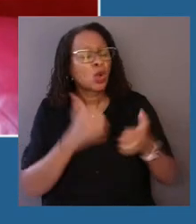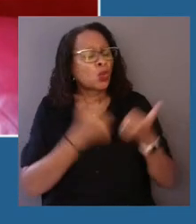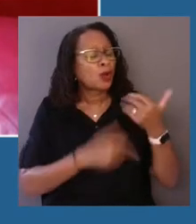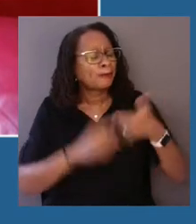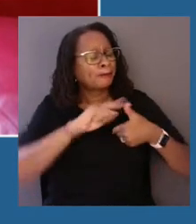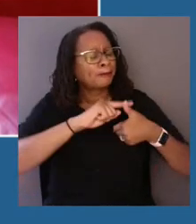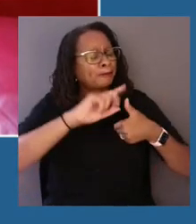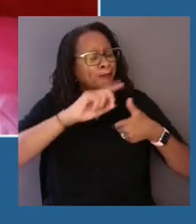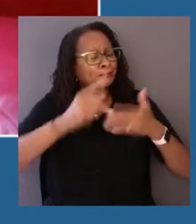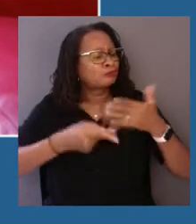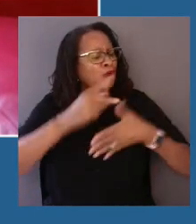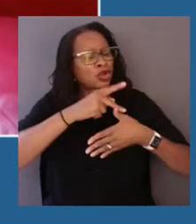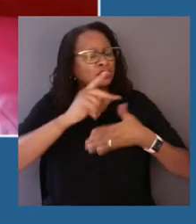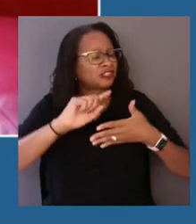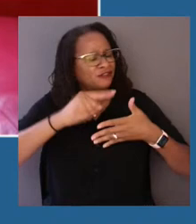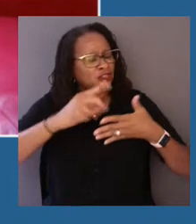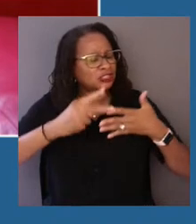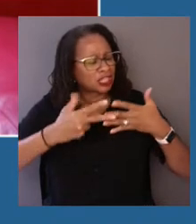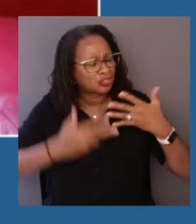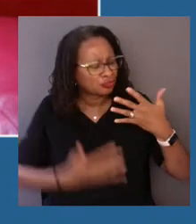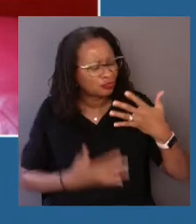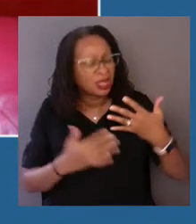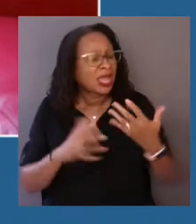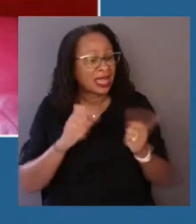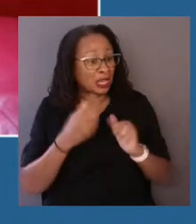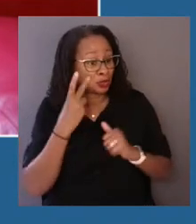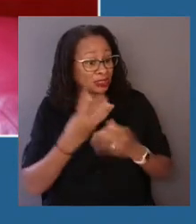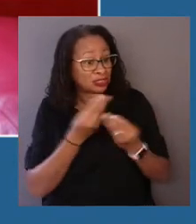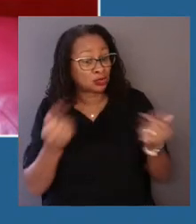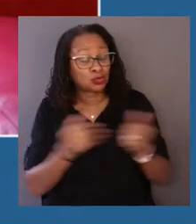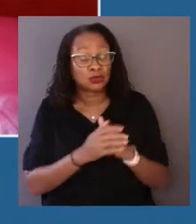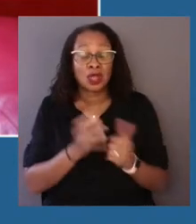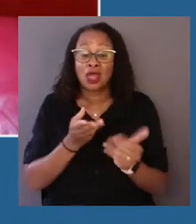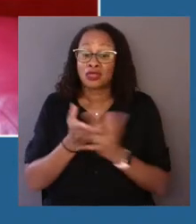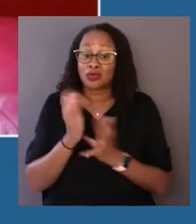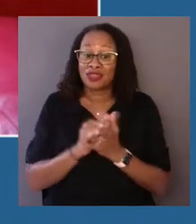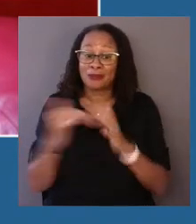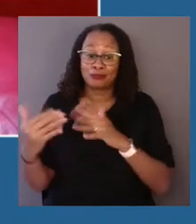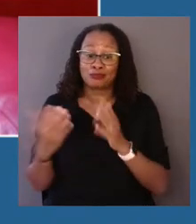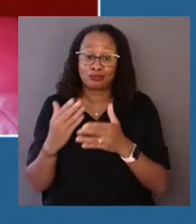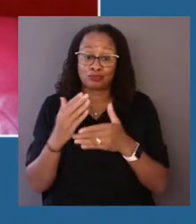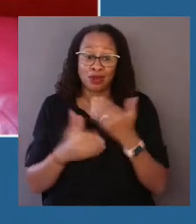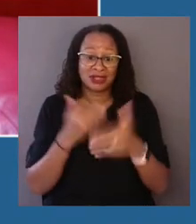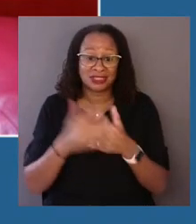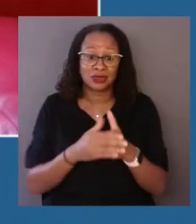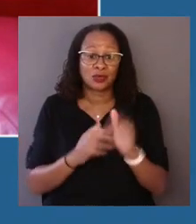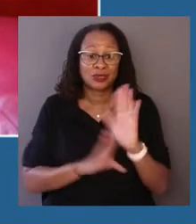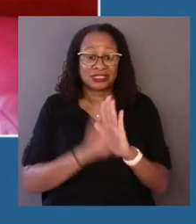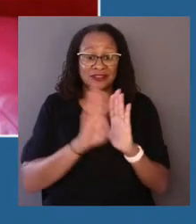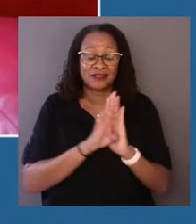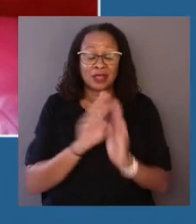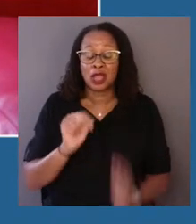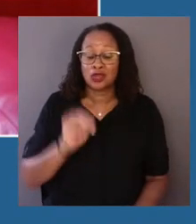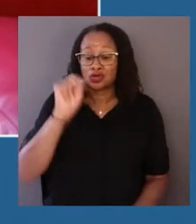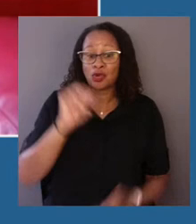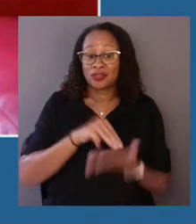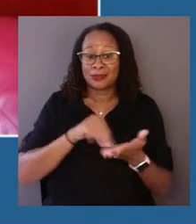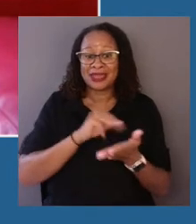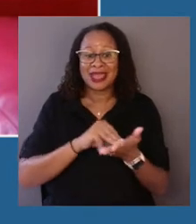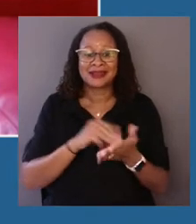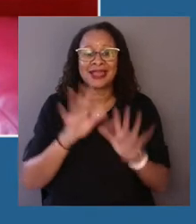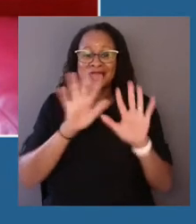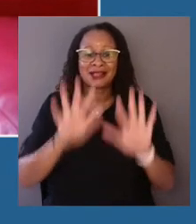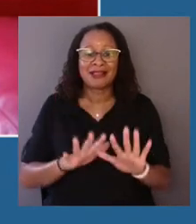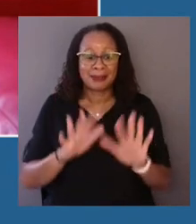as solutions? And so through that process, we developed a Northern Manhattan Climate Action Plan. And